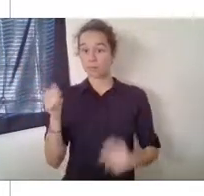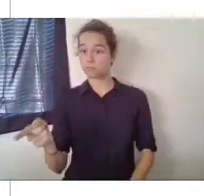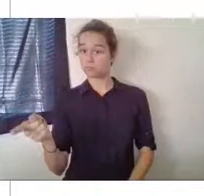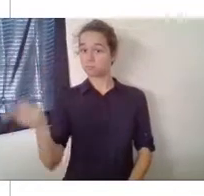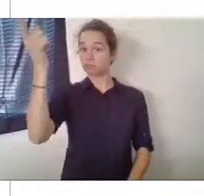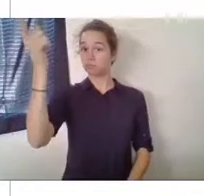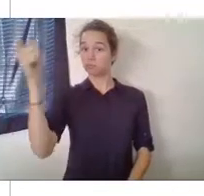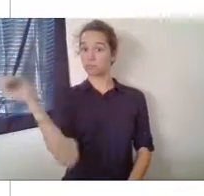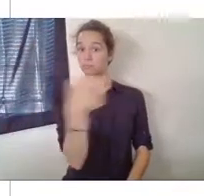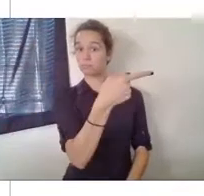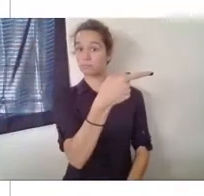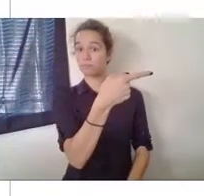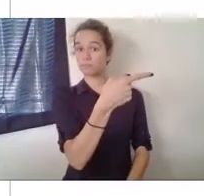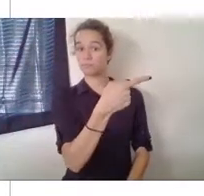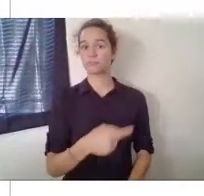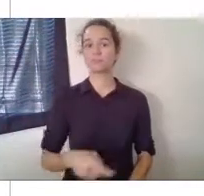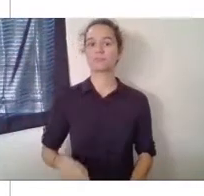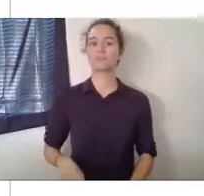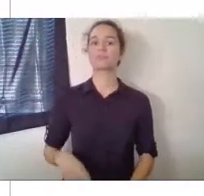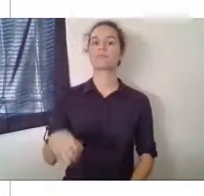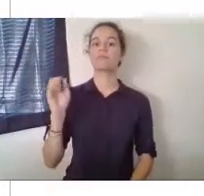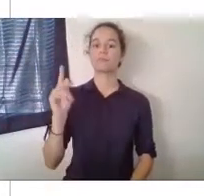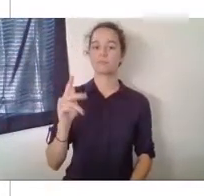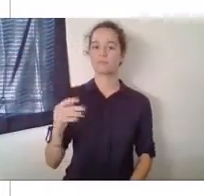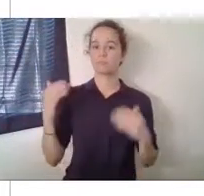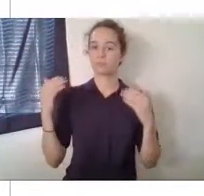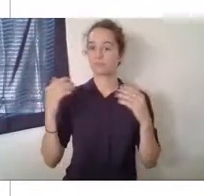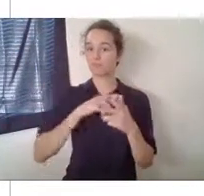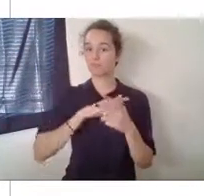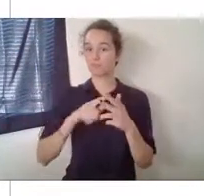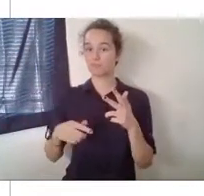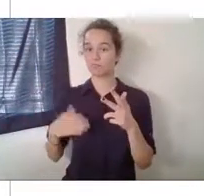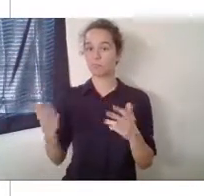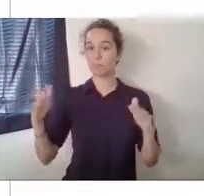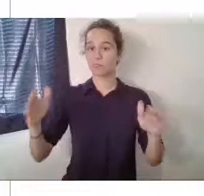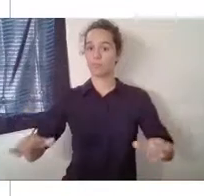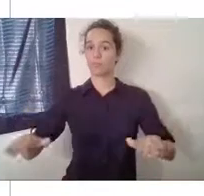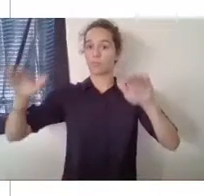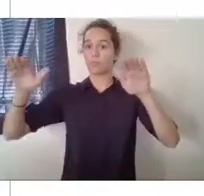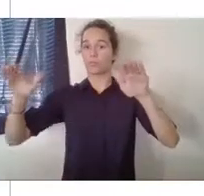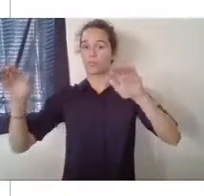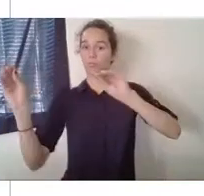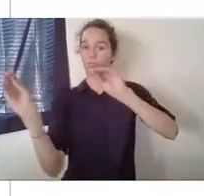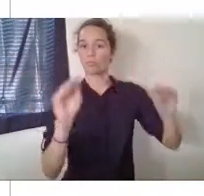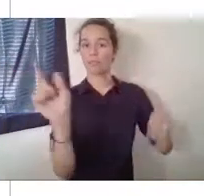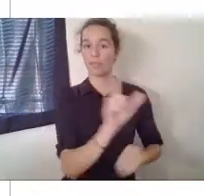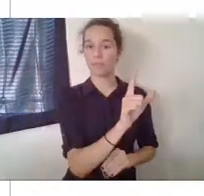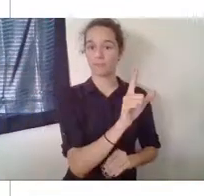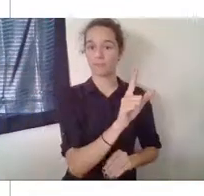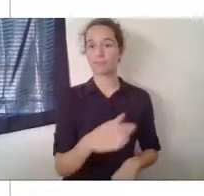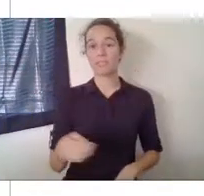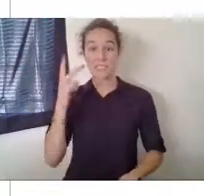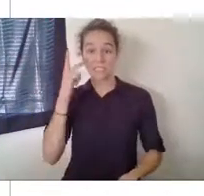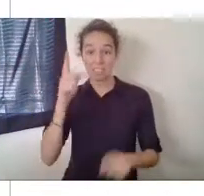on the right, please rise and move to the left. You see the difference? Which one do you think would make more people